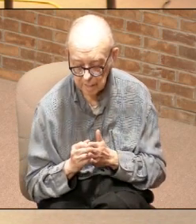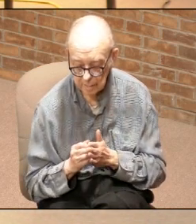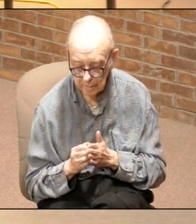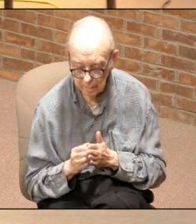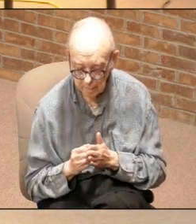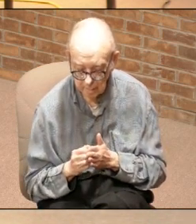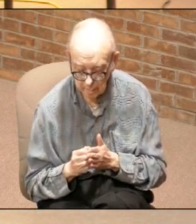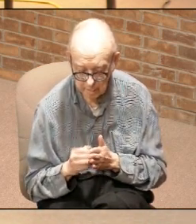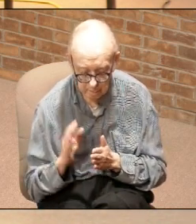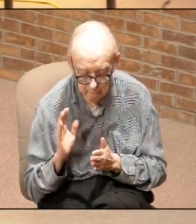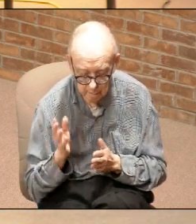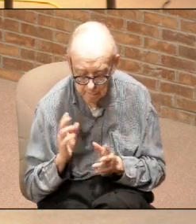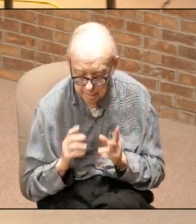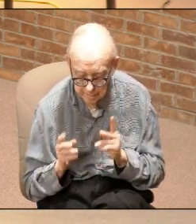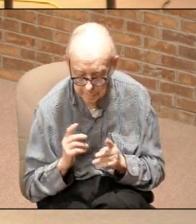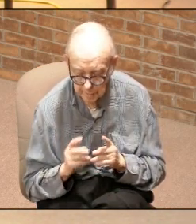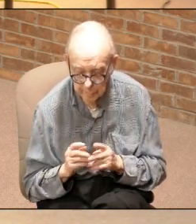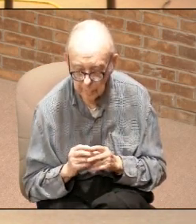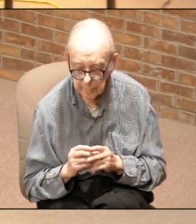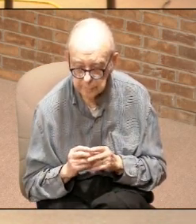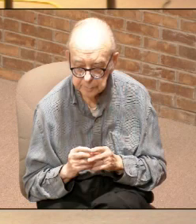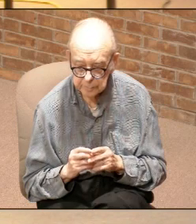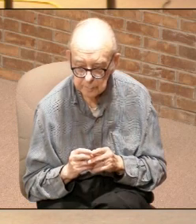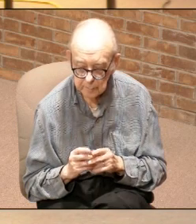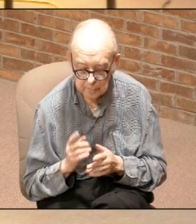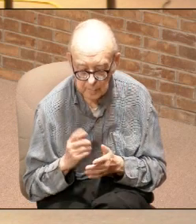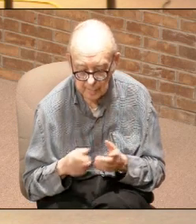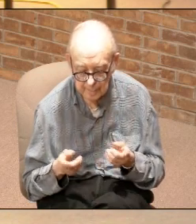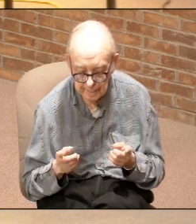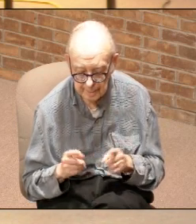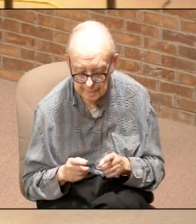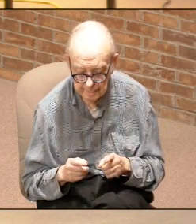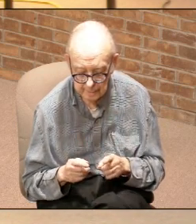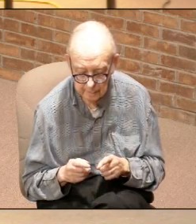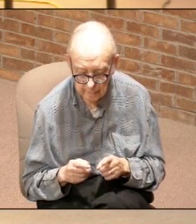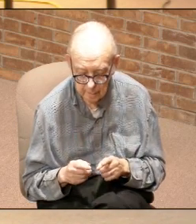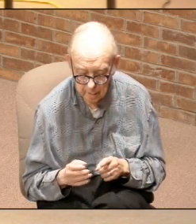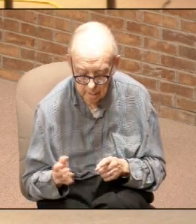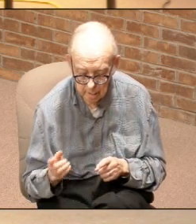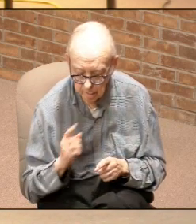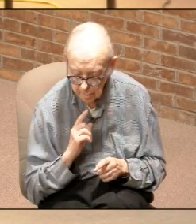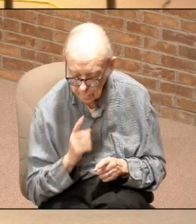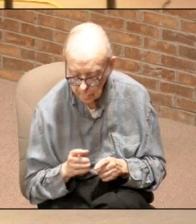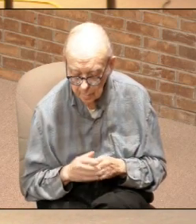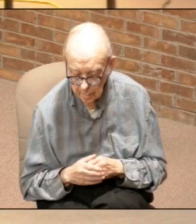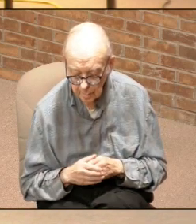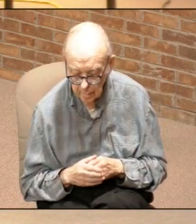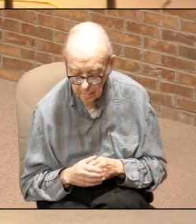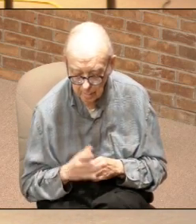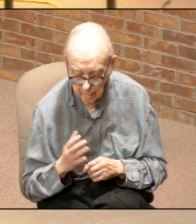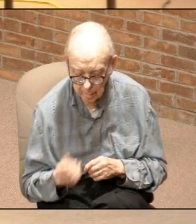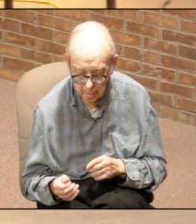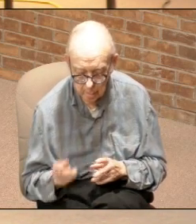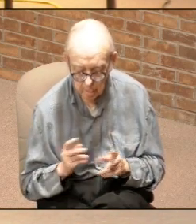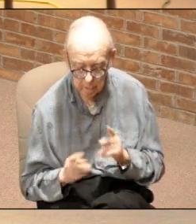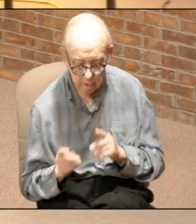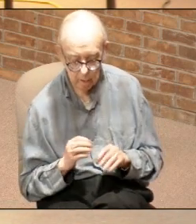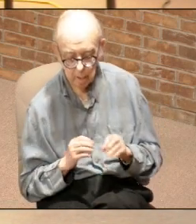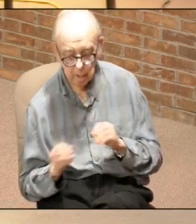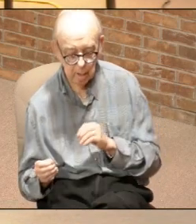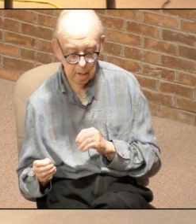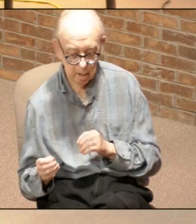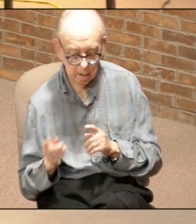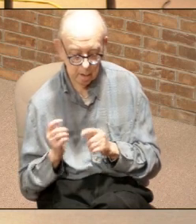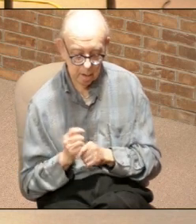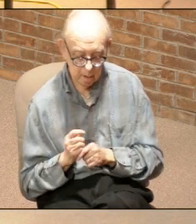it's crazy people what's happening it really is because people are putting their